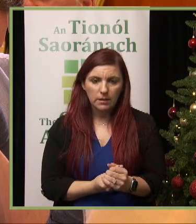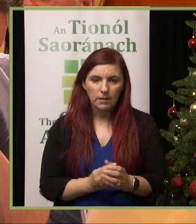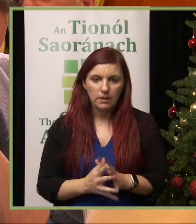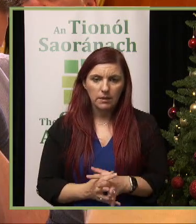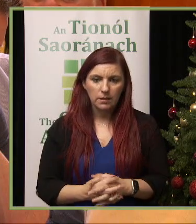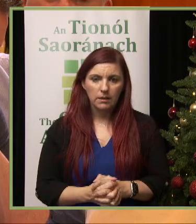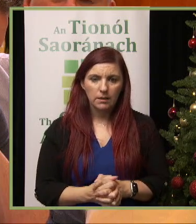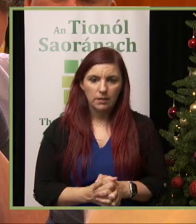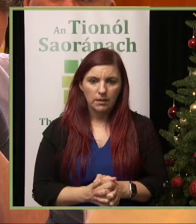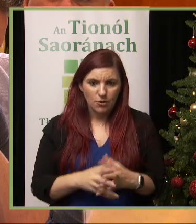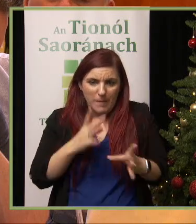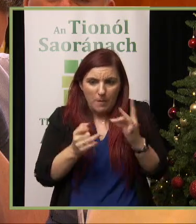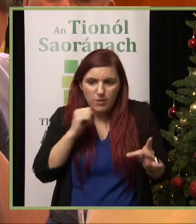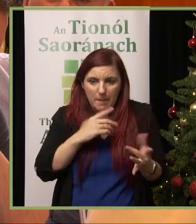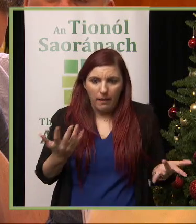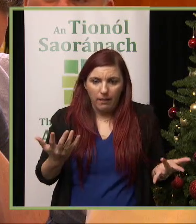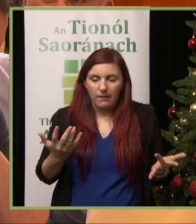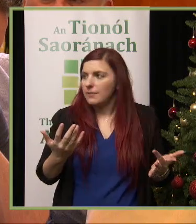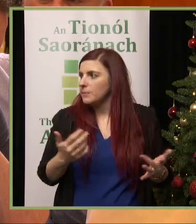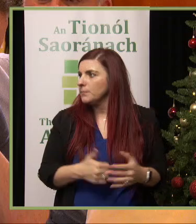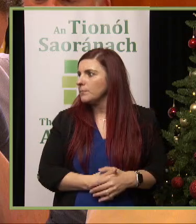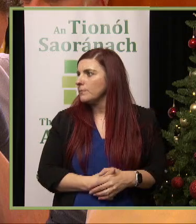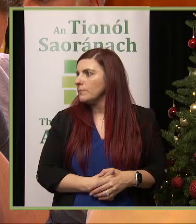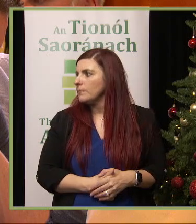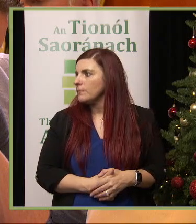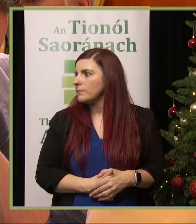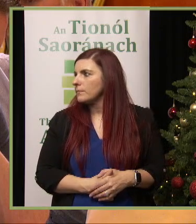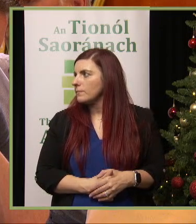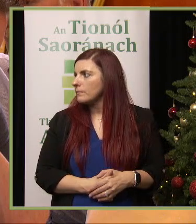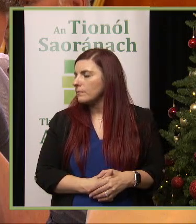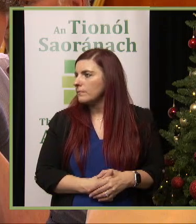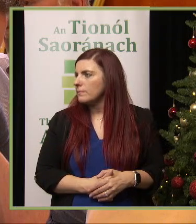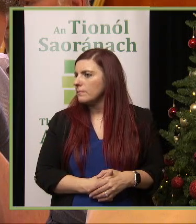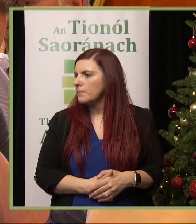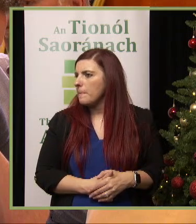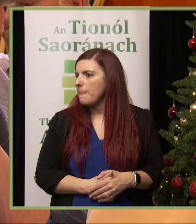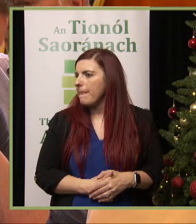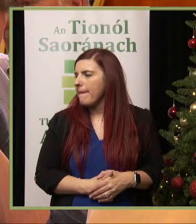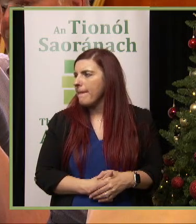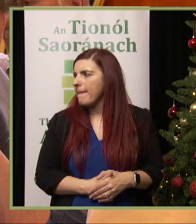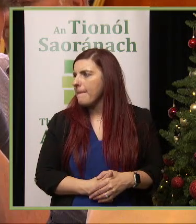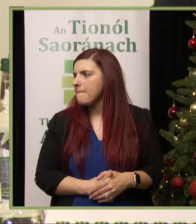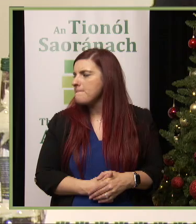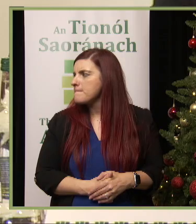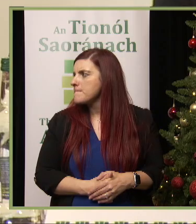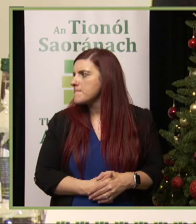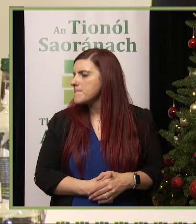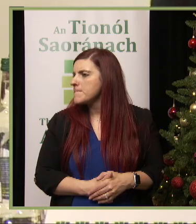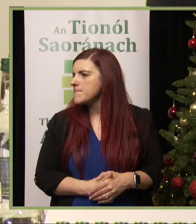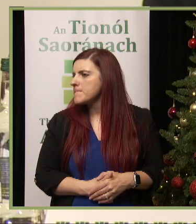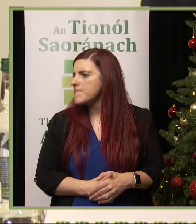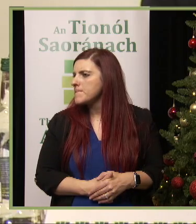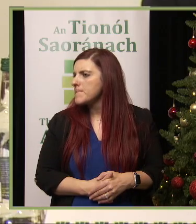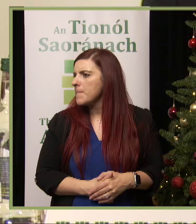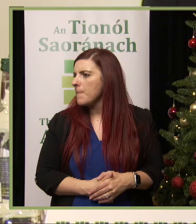know, just make it more simple, but if we could have another recommendation from him that would encapsulate what the points came across, we could vote on that. I think we have it, NASA,